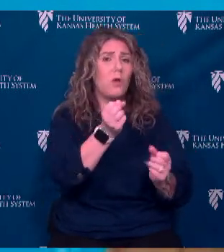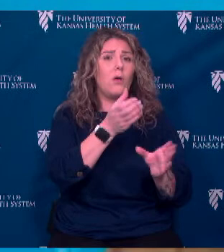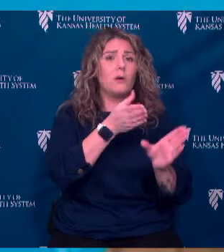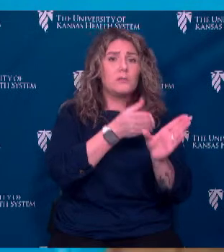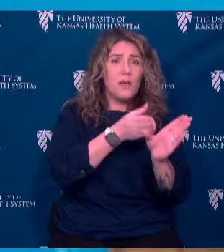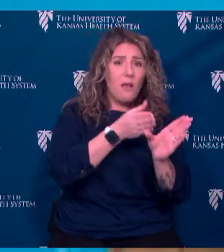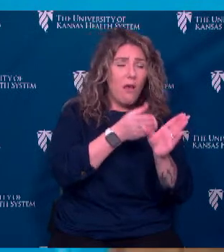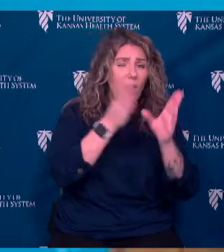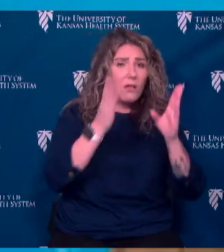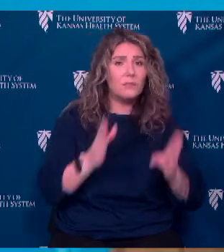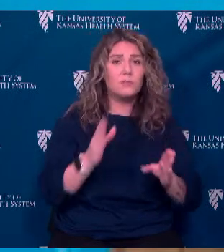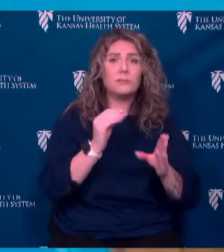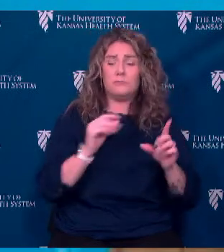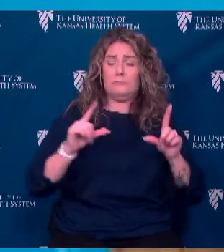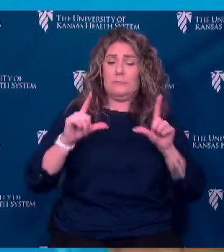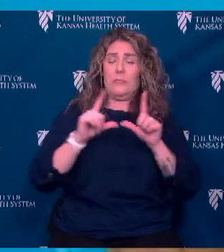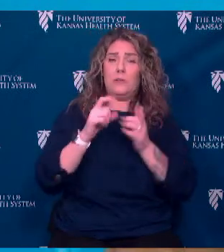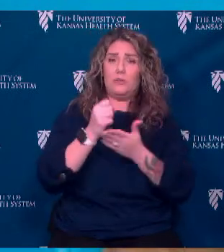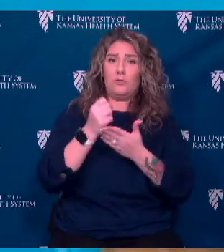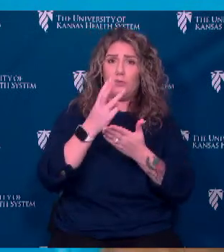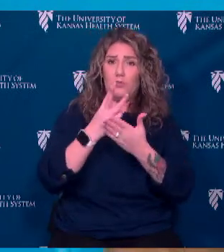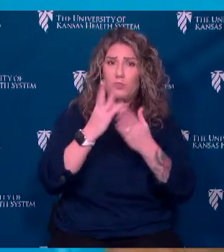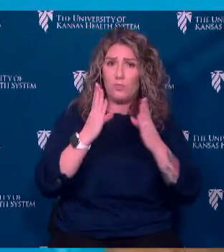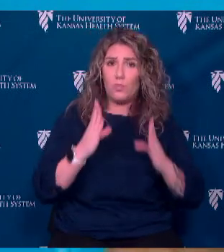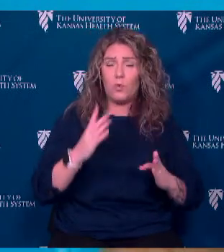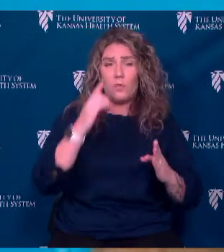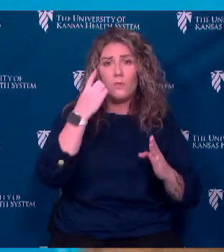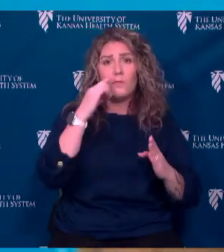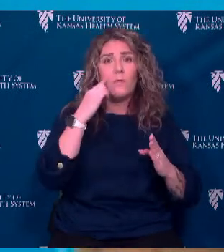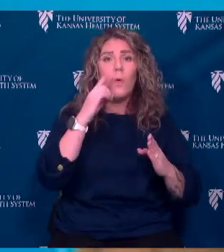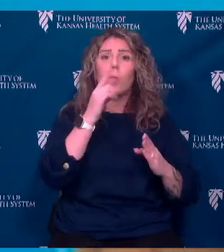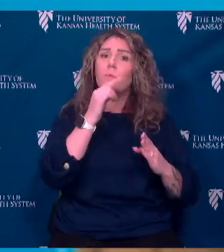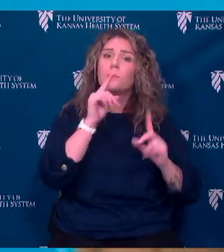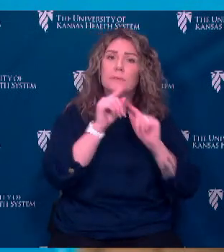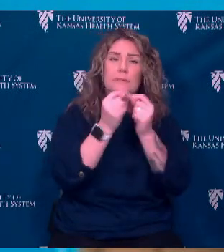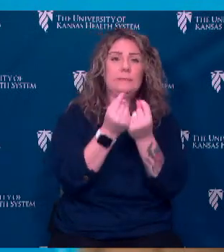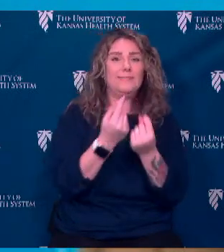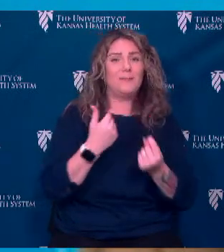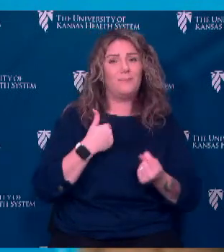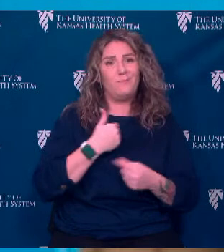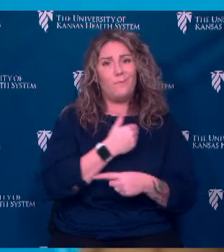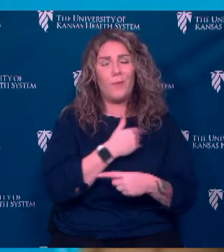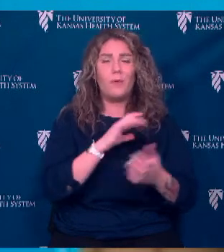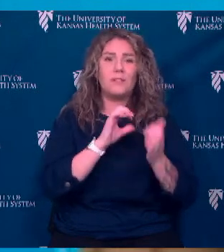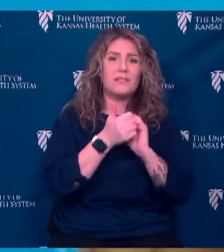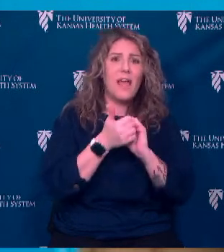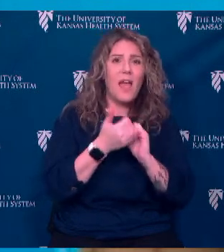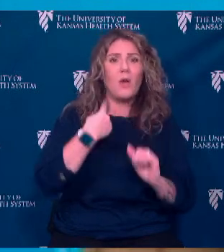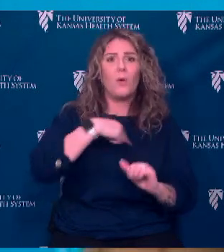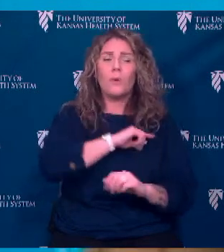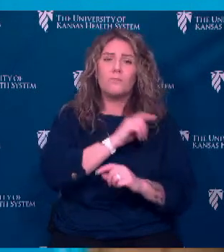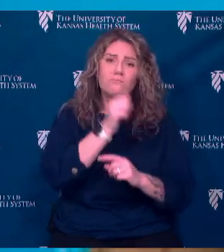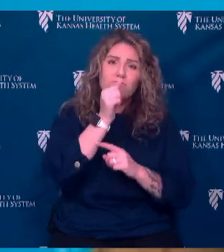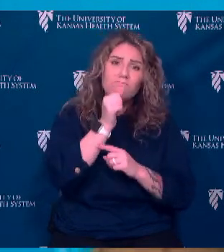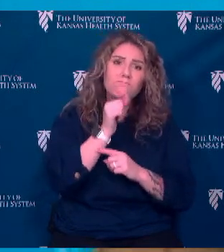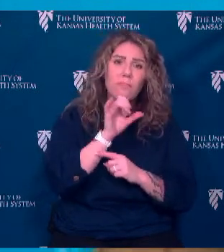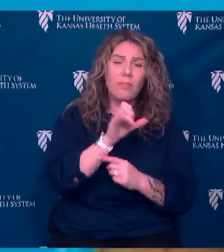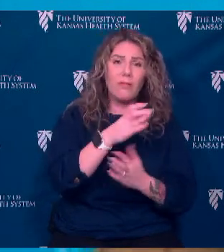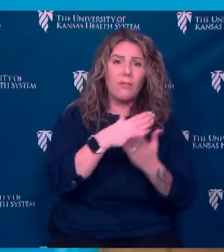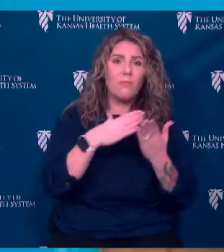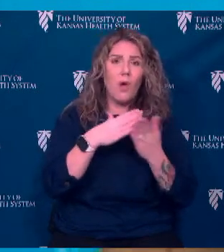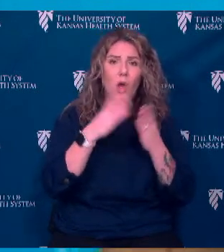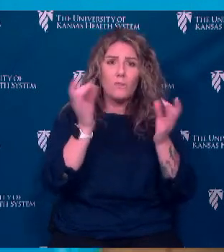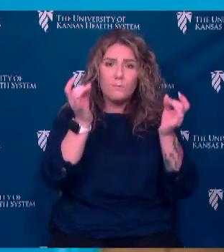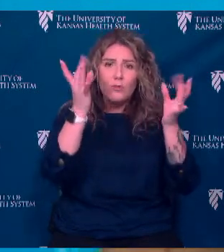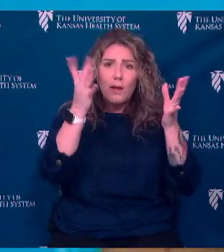as a licensed social worker for our team members. So that's how we've dealt with that part of the